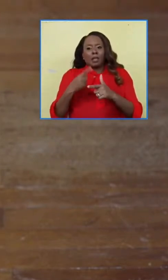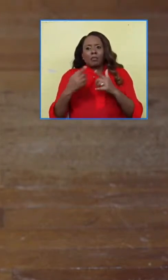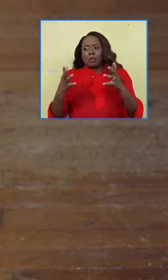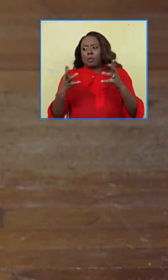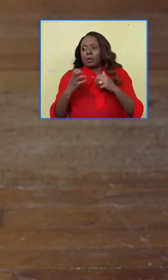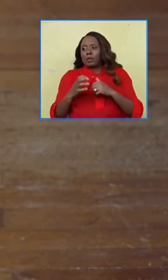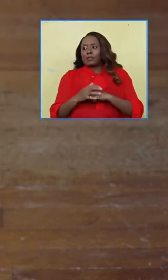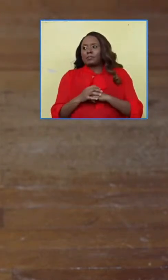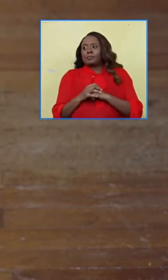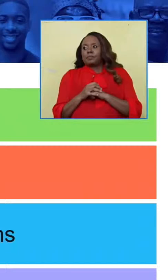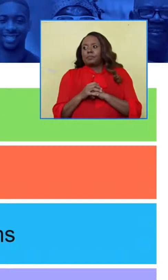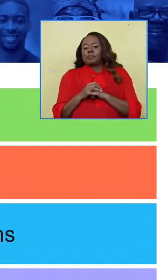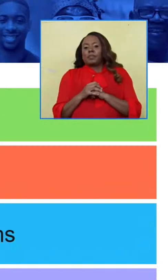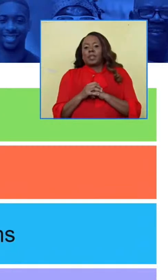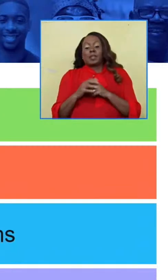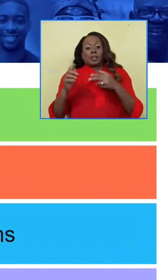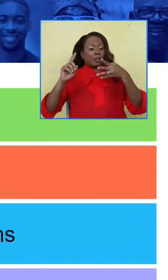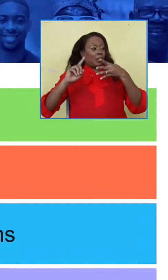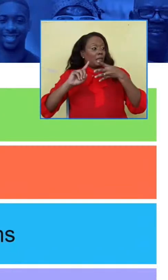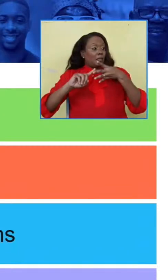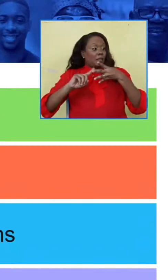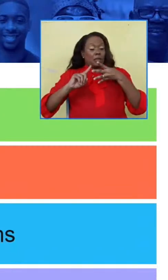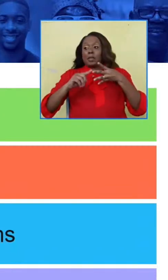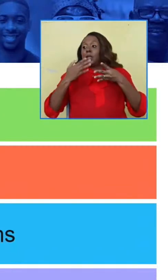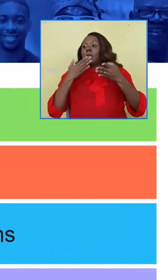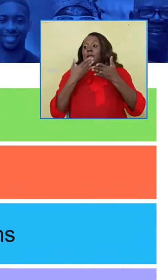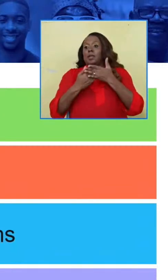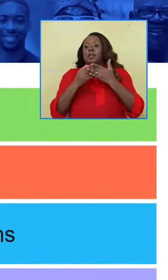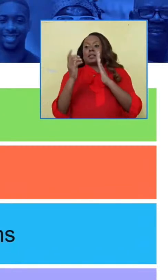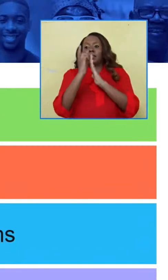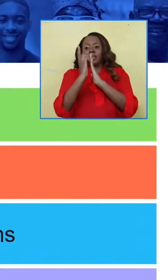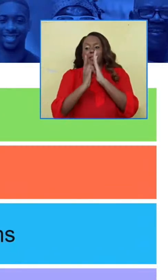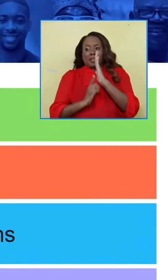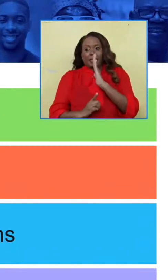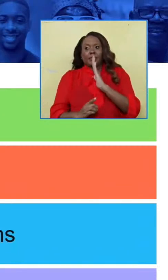general. The second one is good design. As we heard,